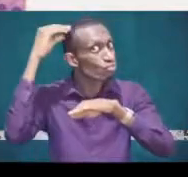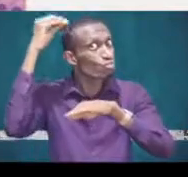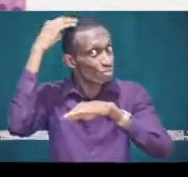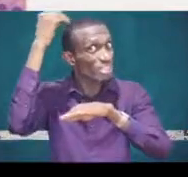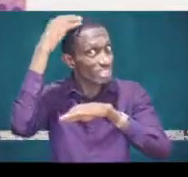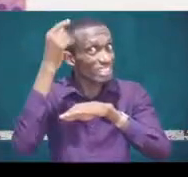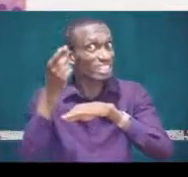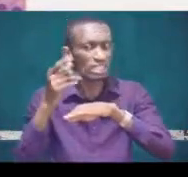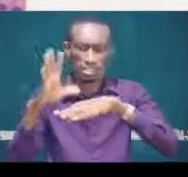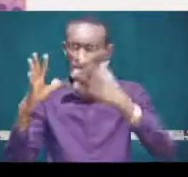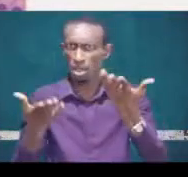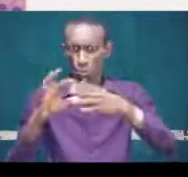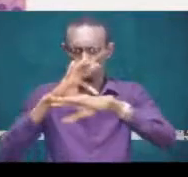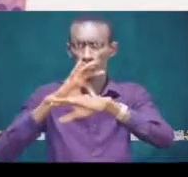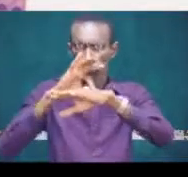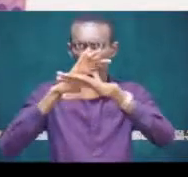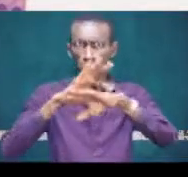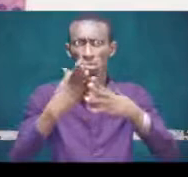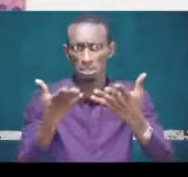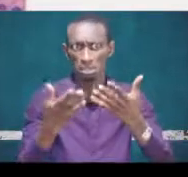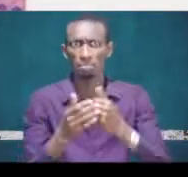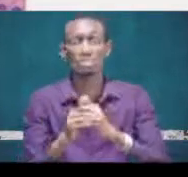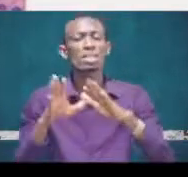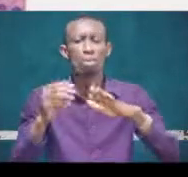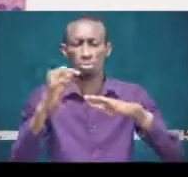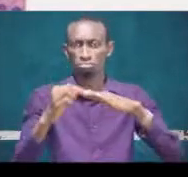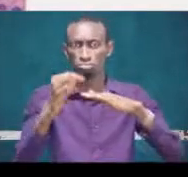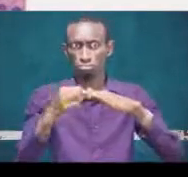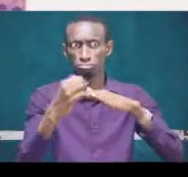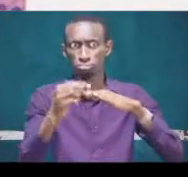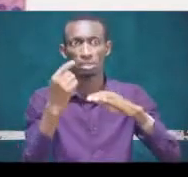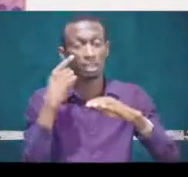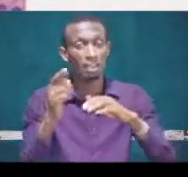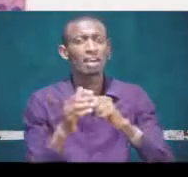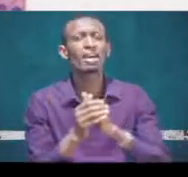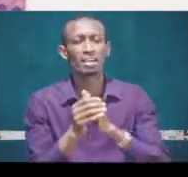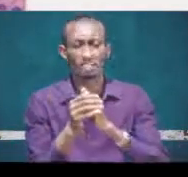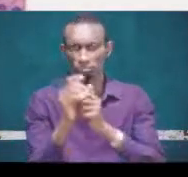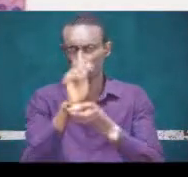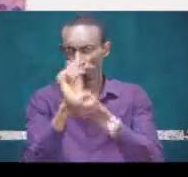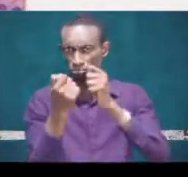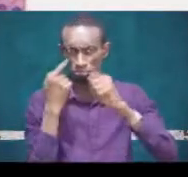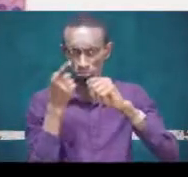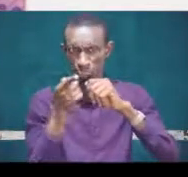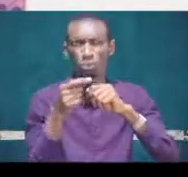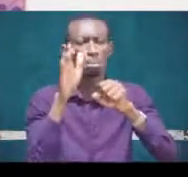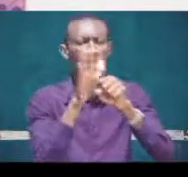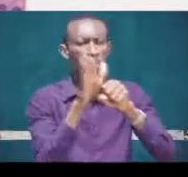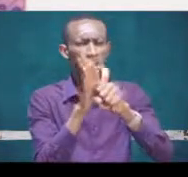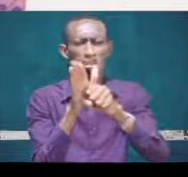our nails. You can see it is stratified because we can see many layers of